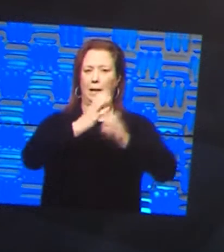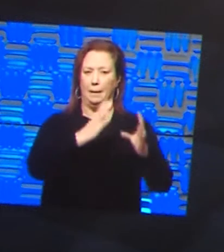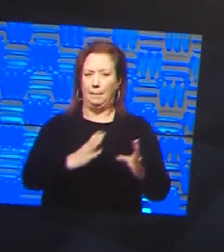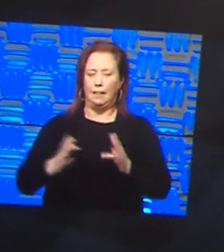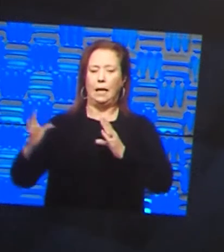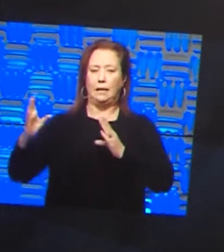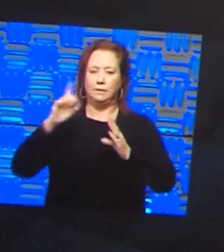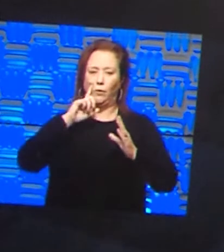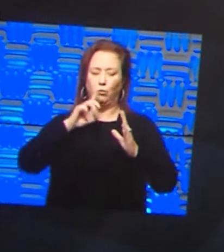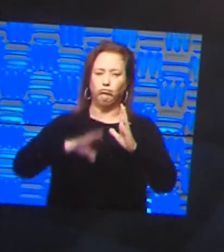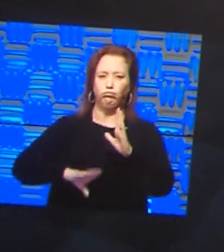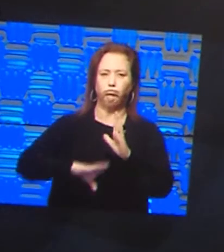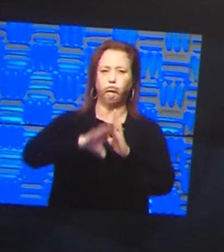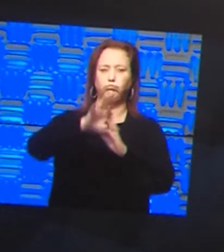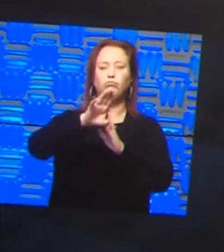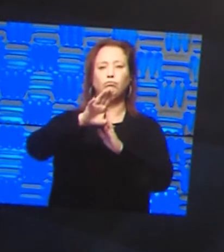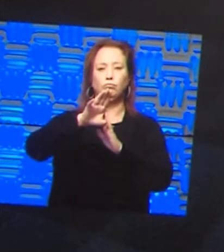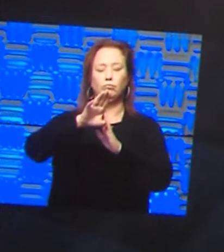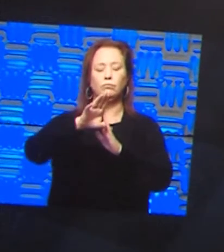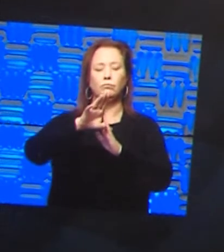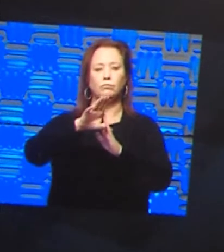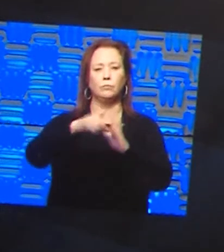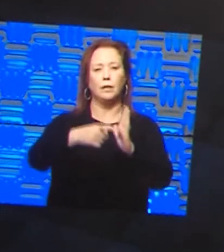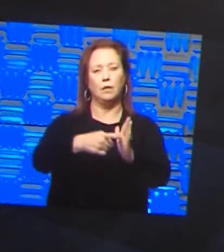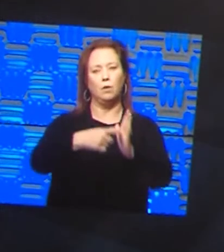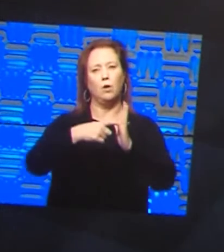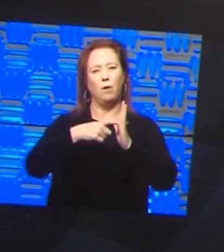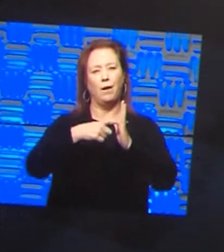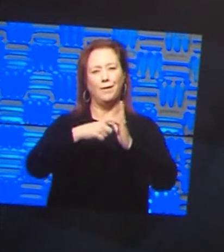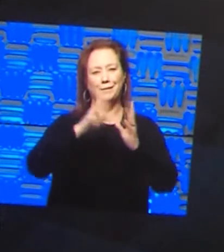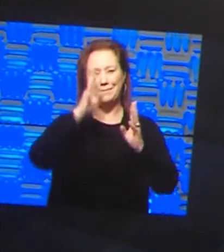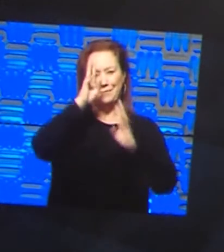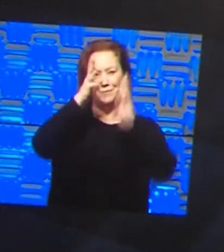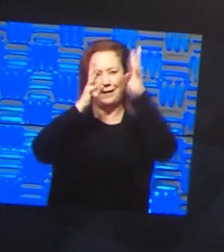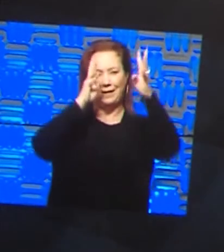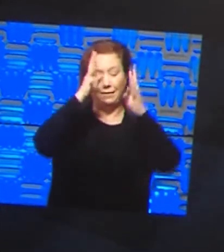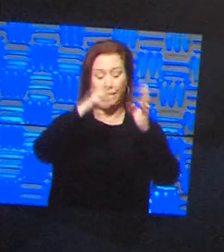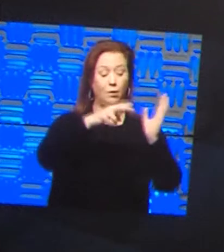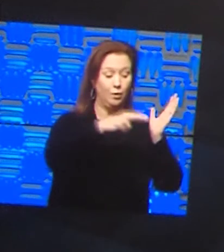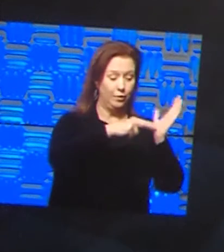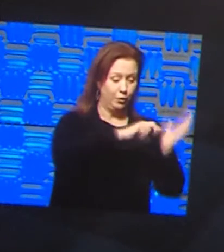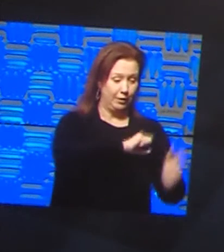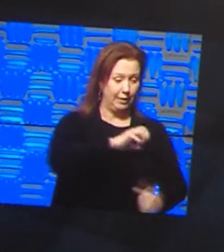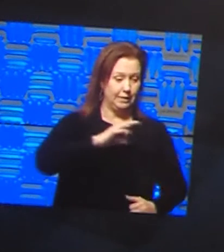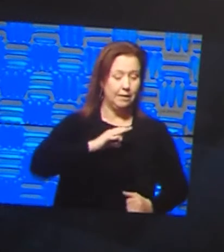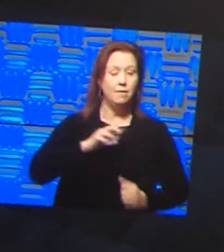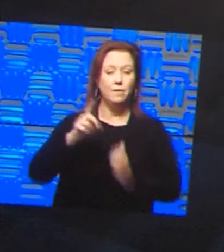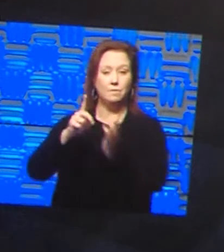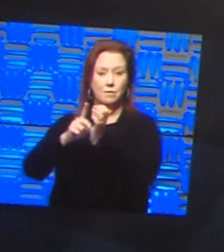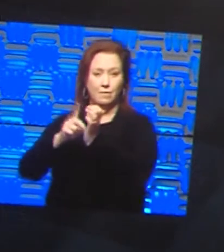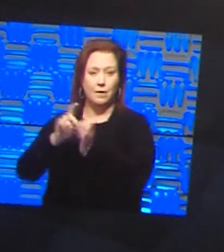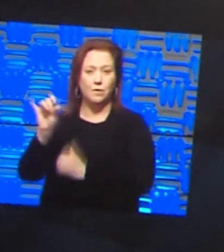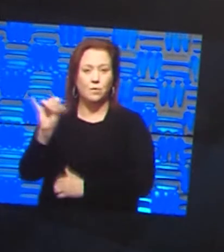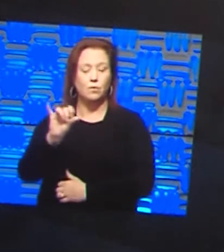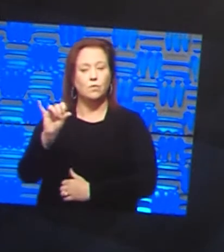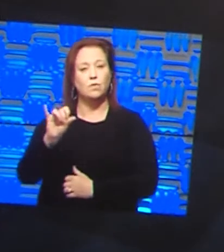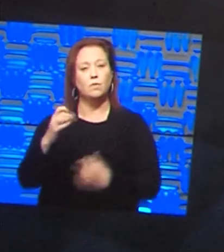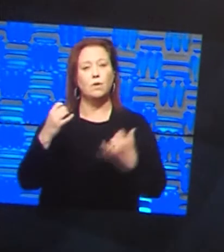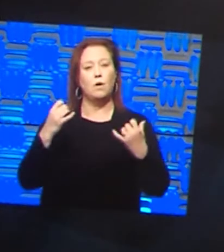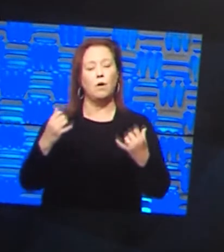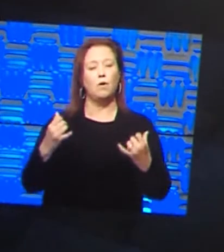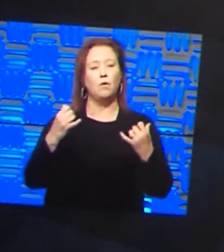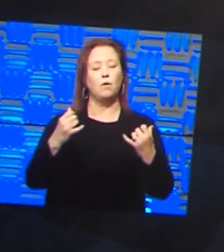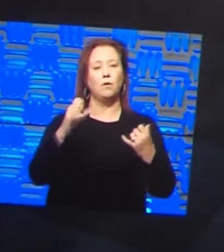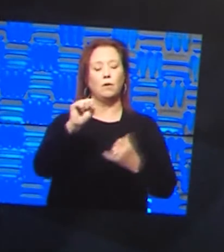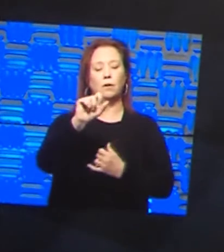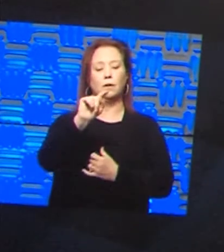We're doing well. You know, we're on a little bit of a later curve than you guys out there in Kansas City. Ellis County, as an